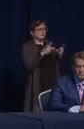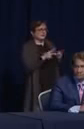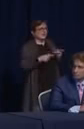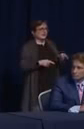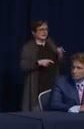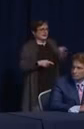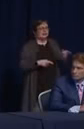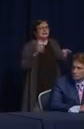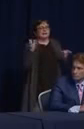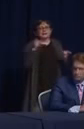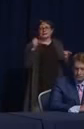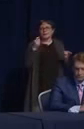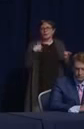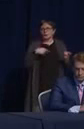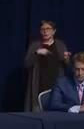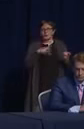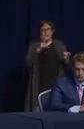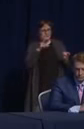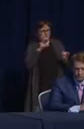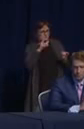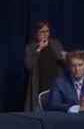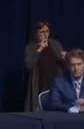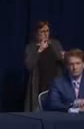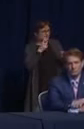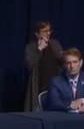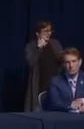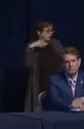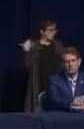in how long they have been in that facility,